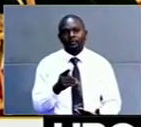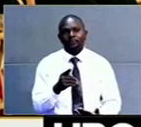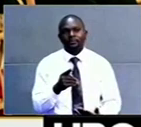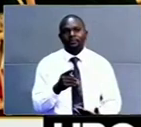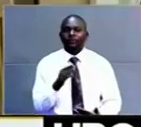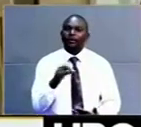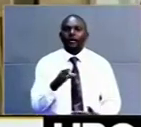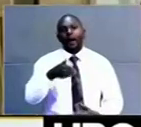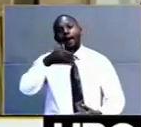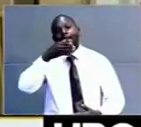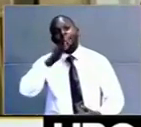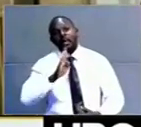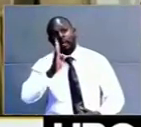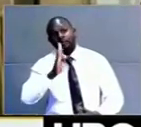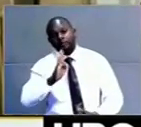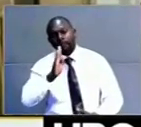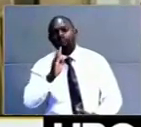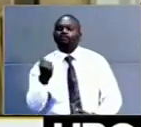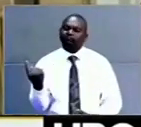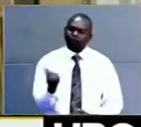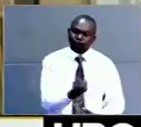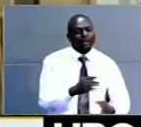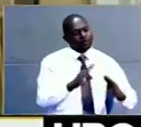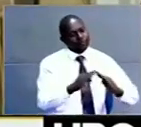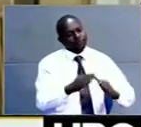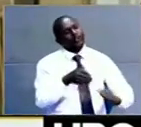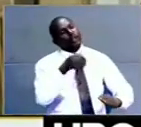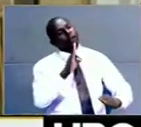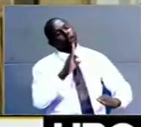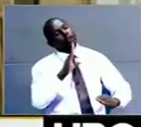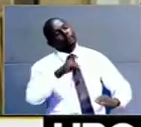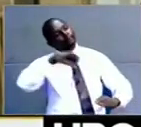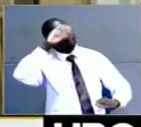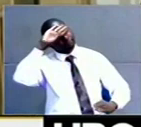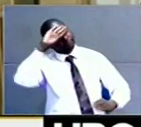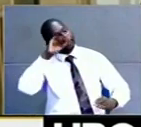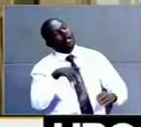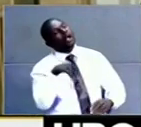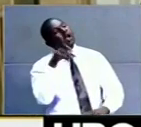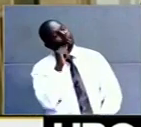your beer and you get drunk at home, you sleep